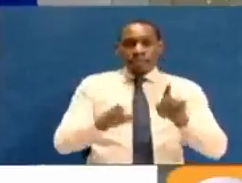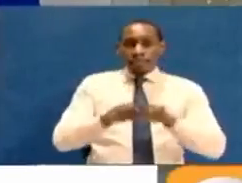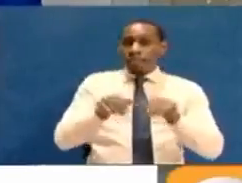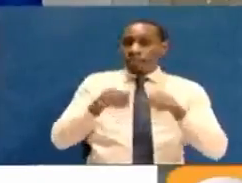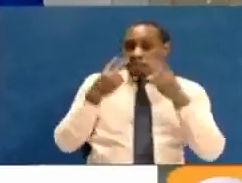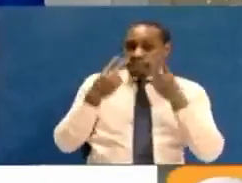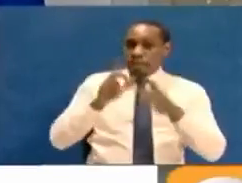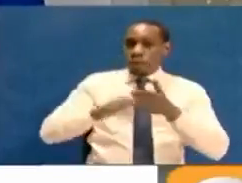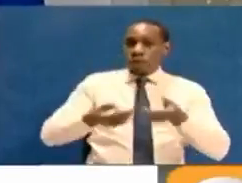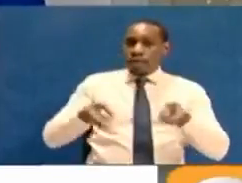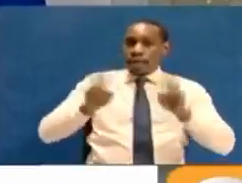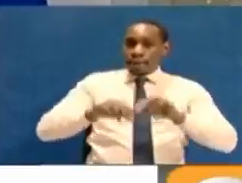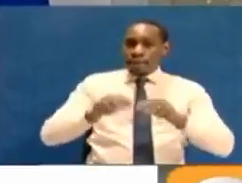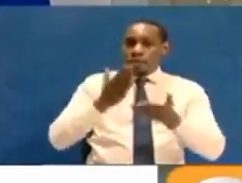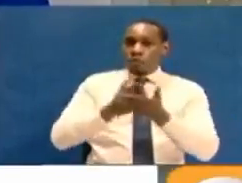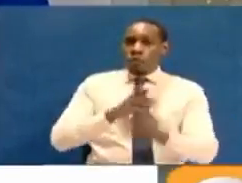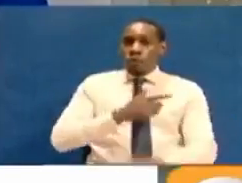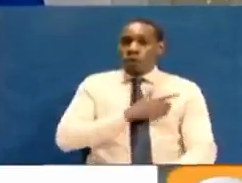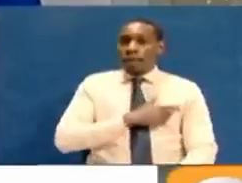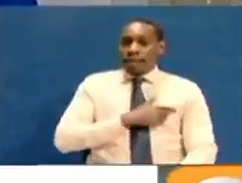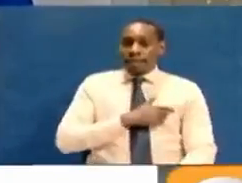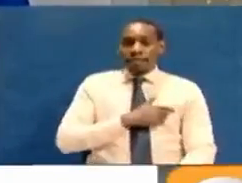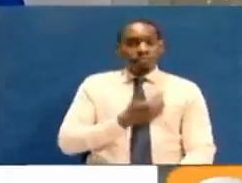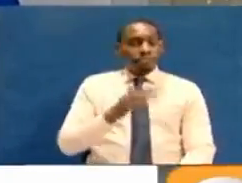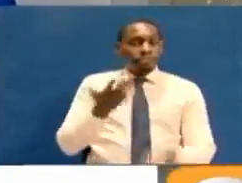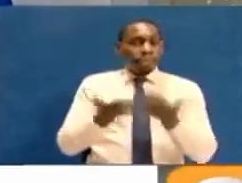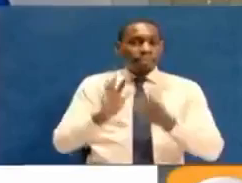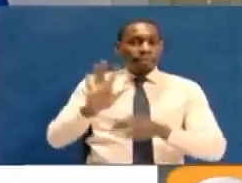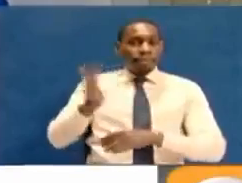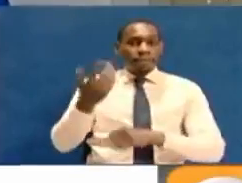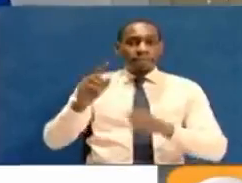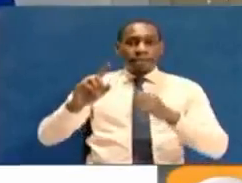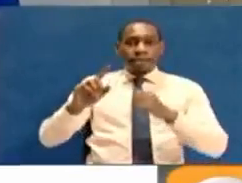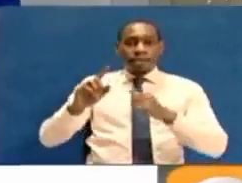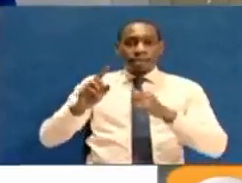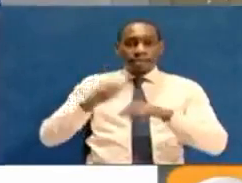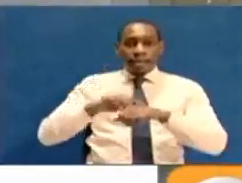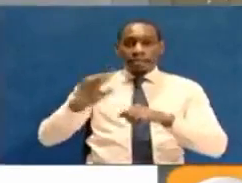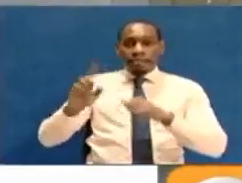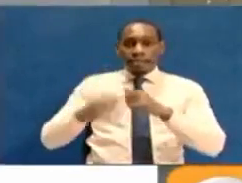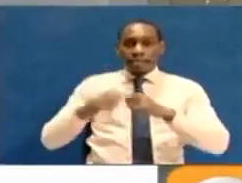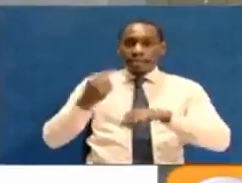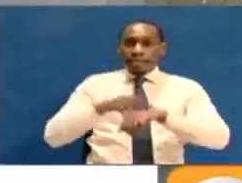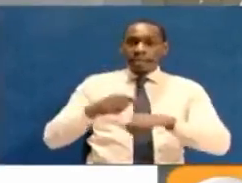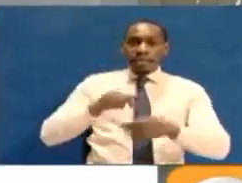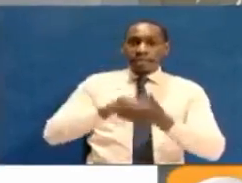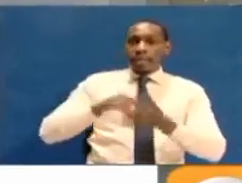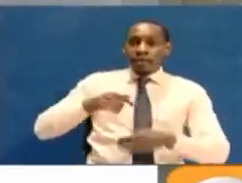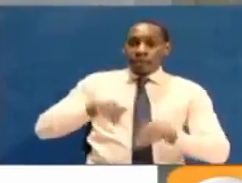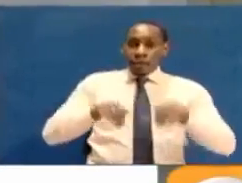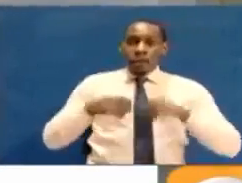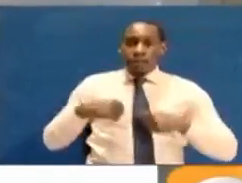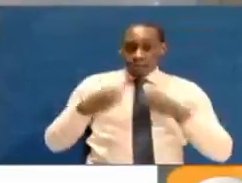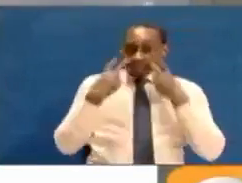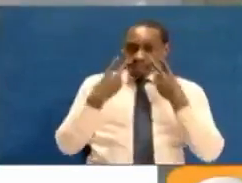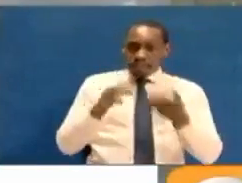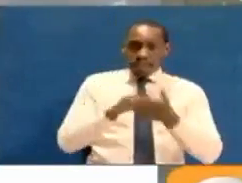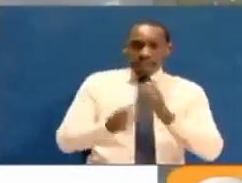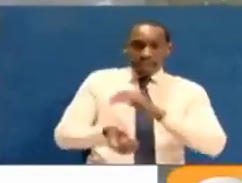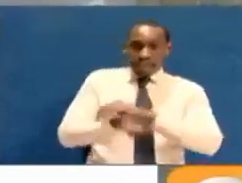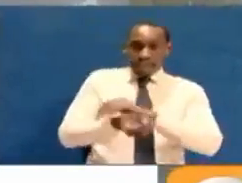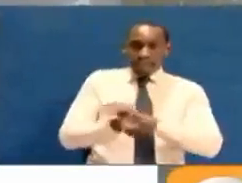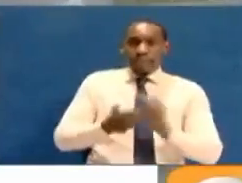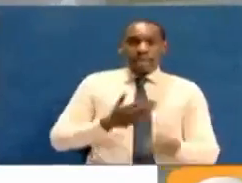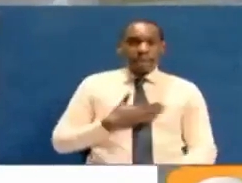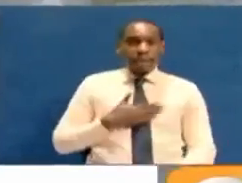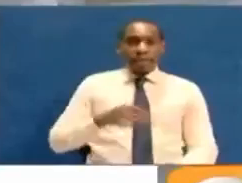goes. Will they be lucky, what, the 5th, 6th time over? That will wait to be seen. That is my explainer